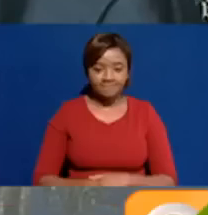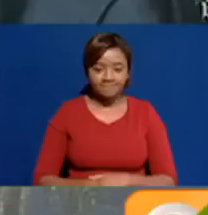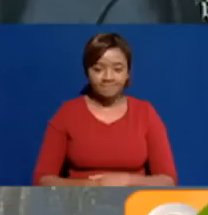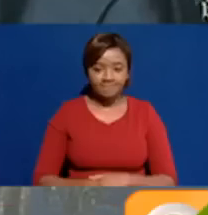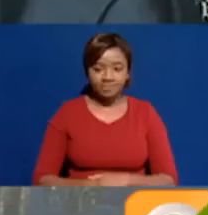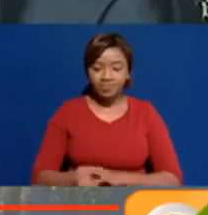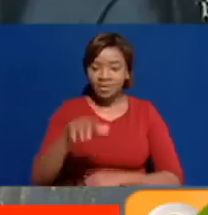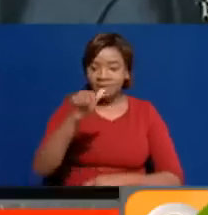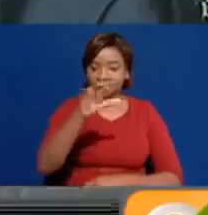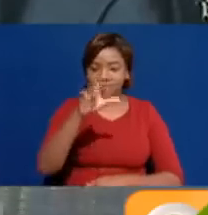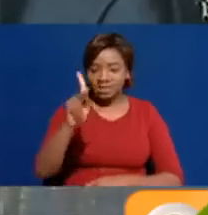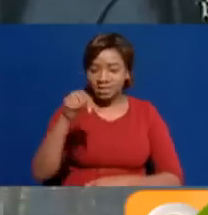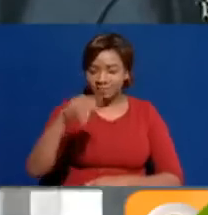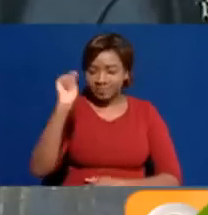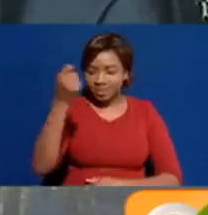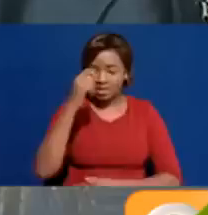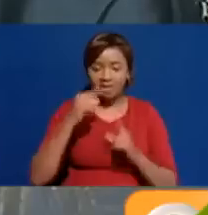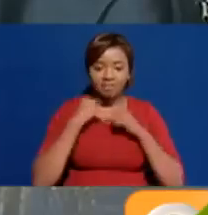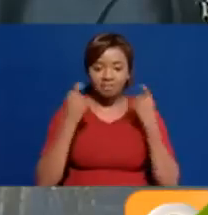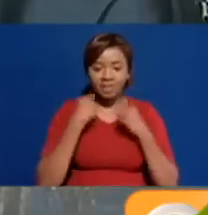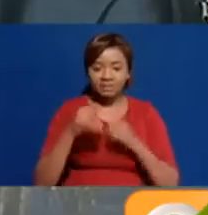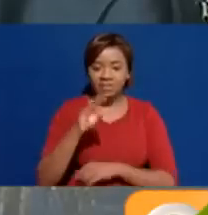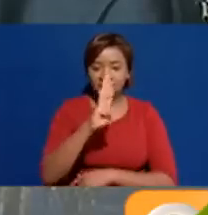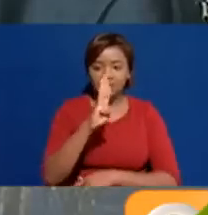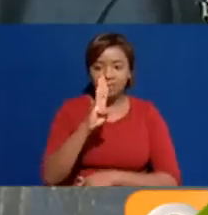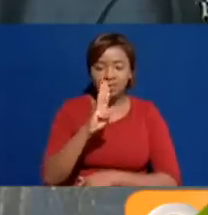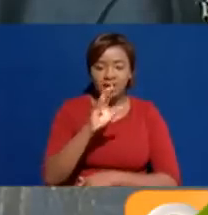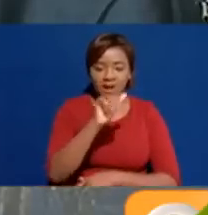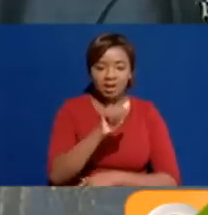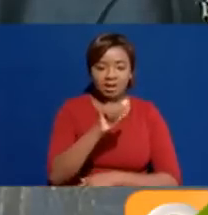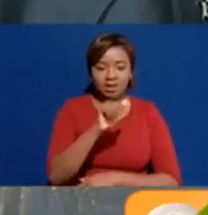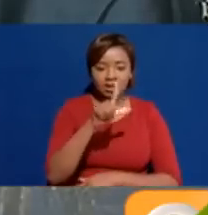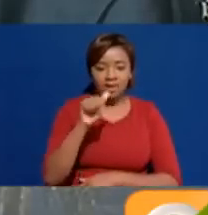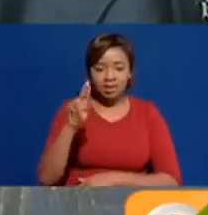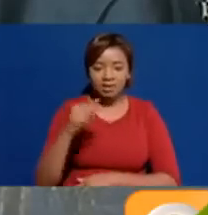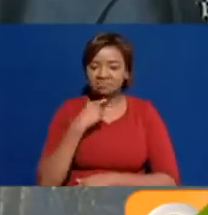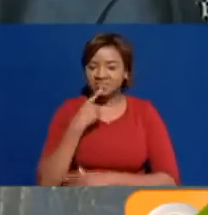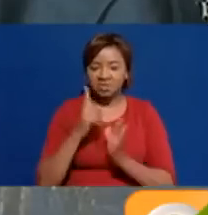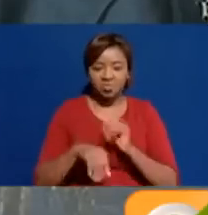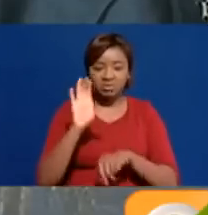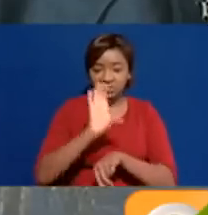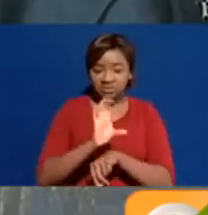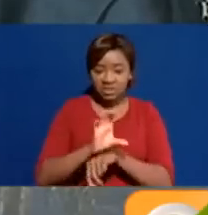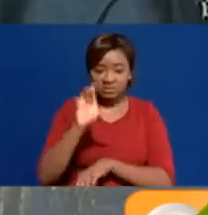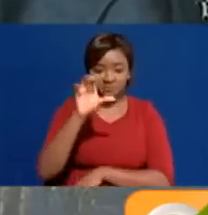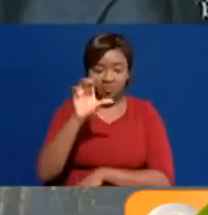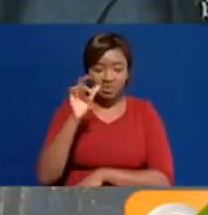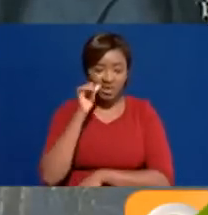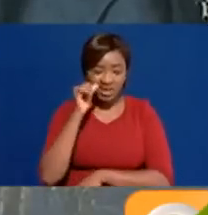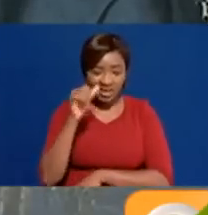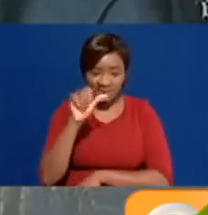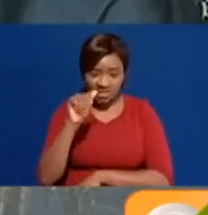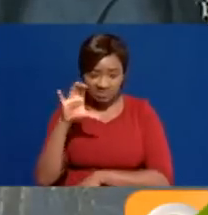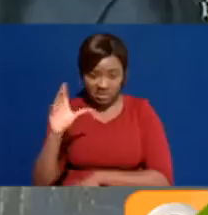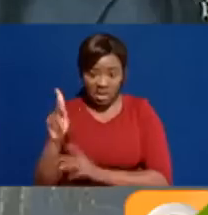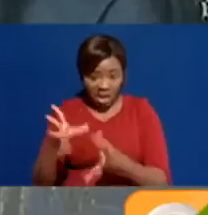The Anglican Church of Kenya Archbishop Jackson Ole Sapit has criticized the Church of England's decision to allow